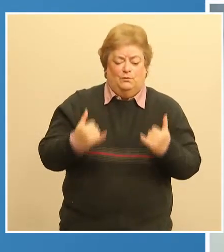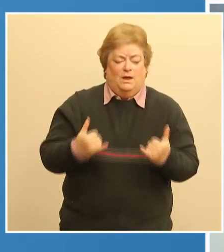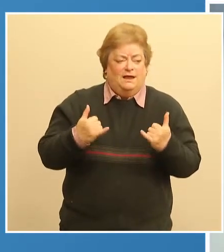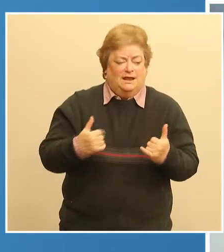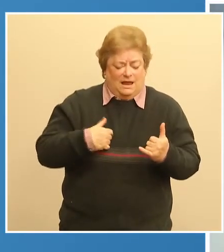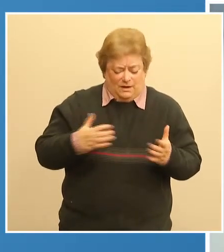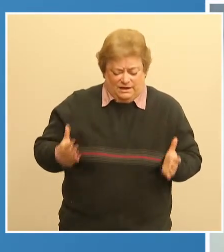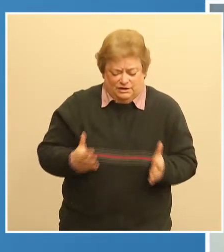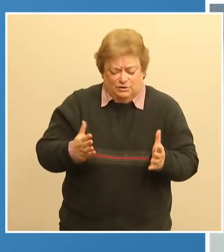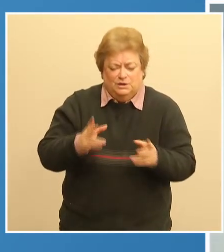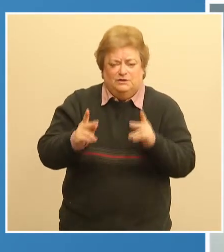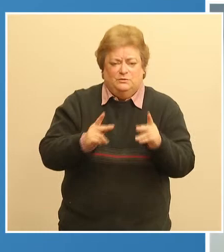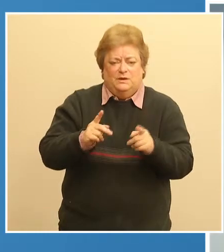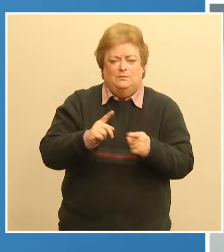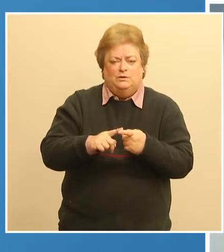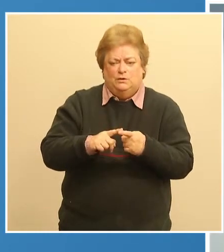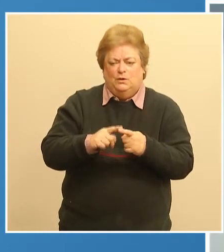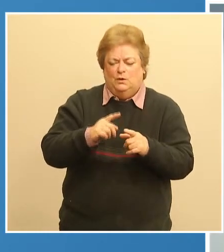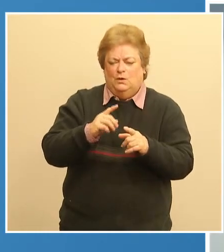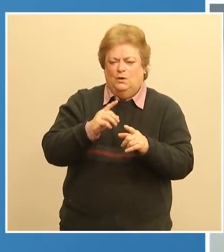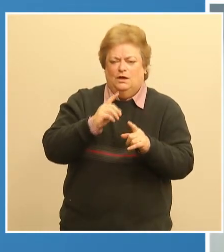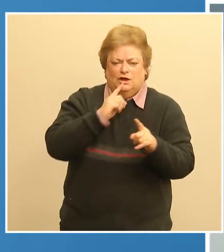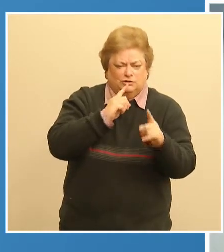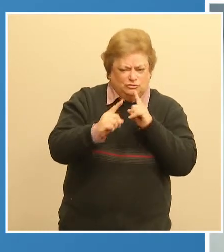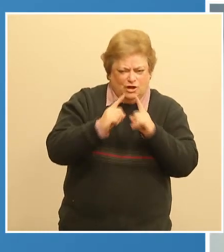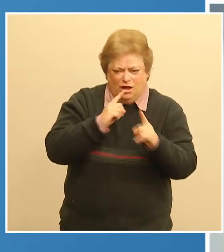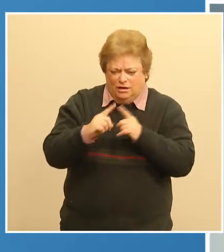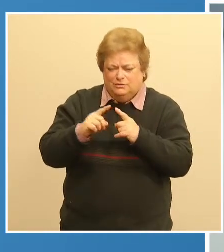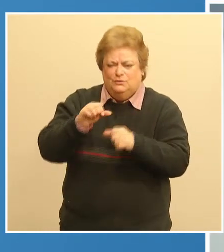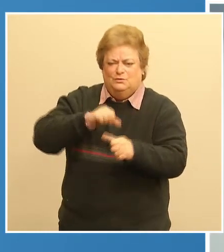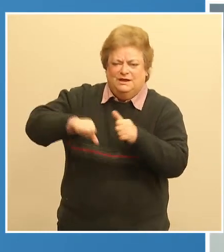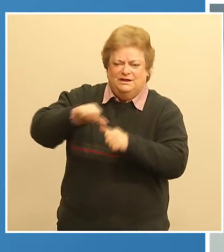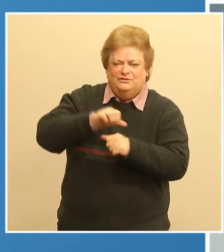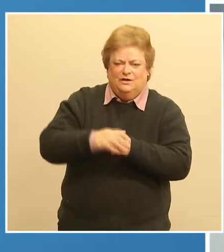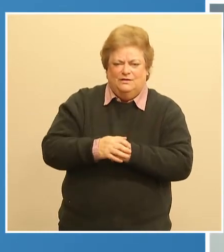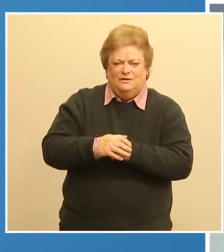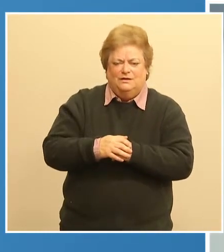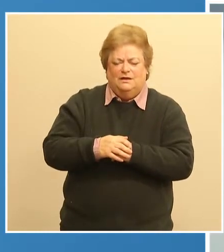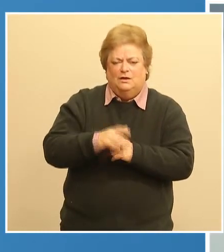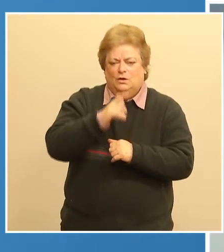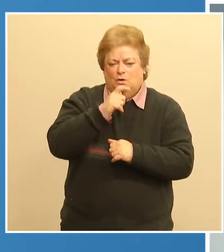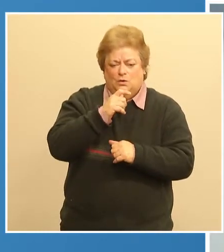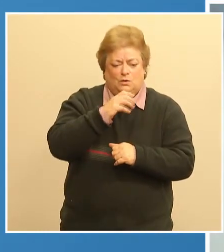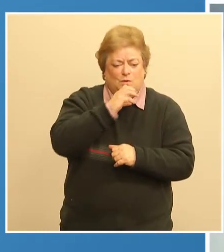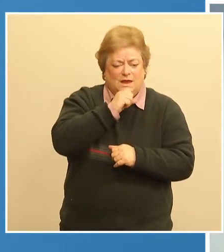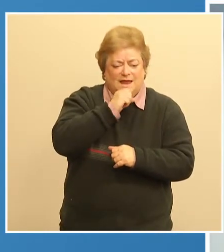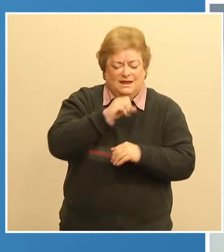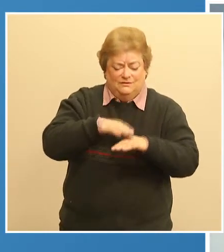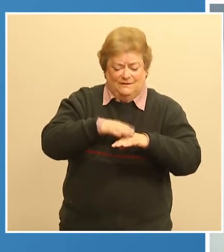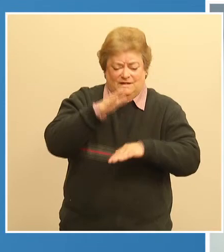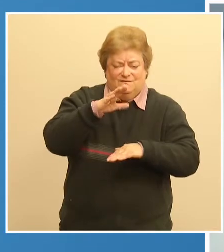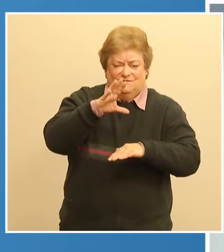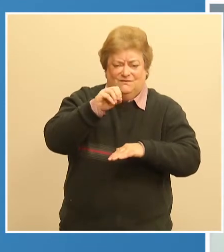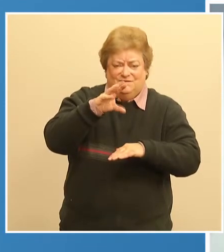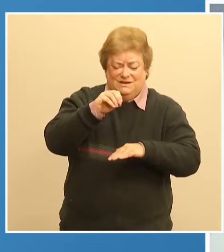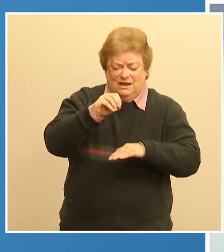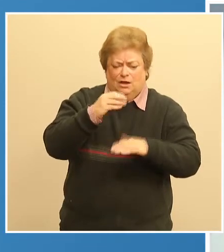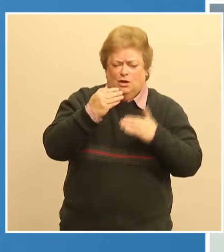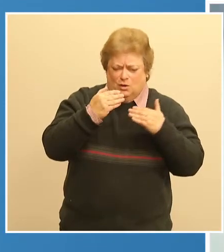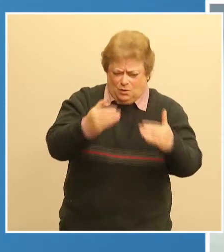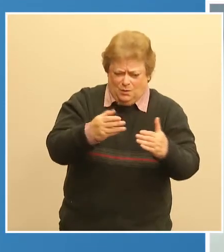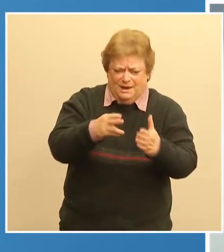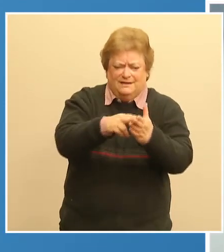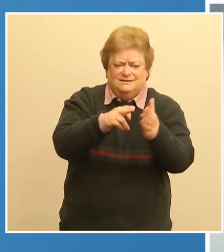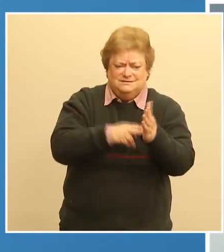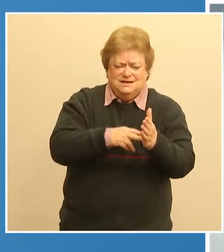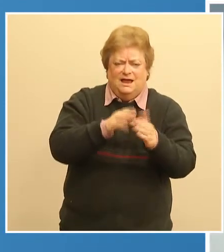really encourage people to make sure they're communicating with one another, age over 50, sign up for the registry, and please make sure